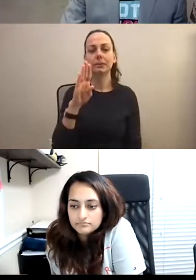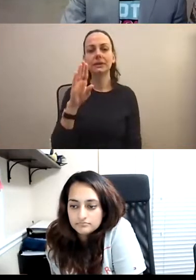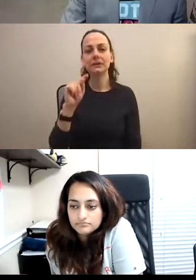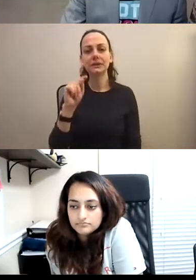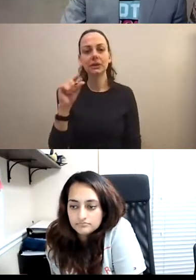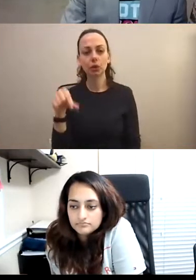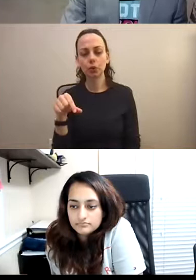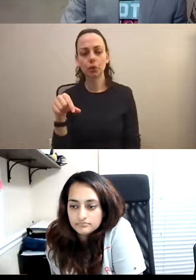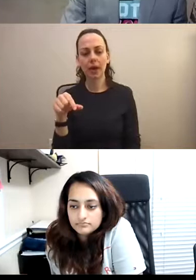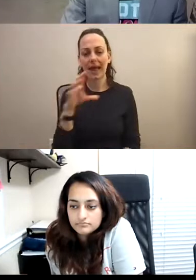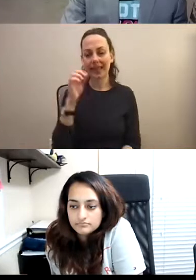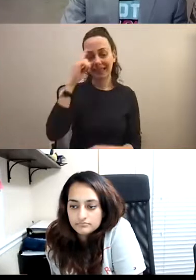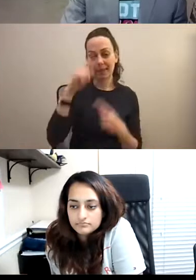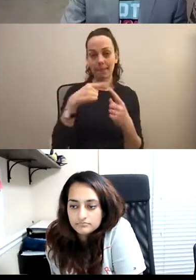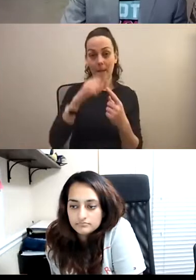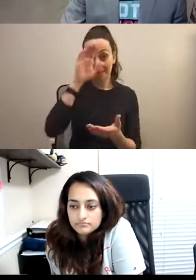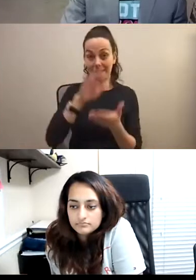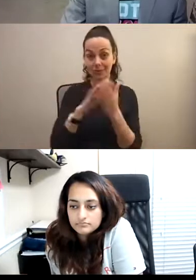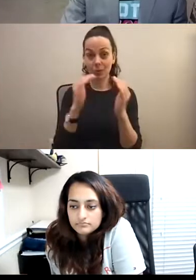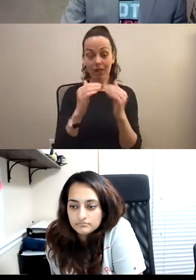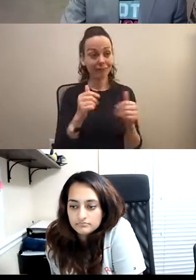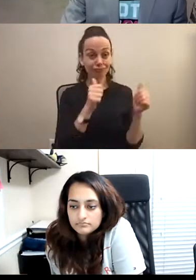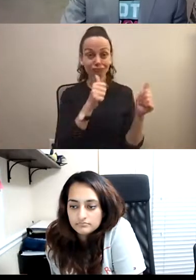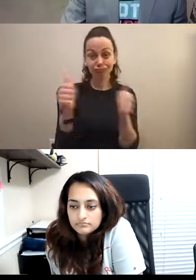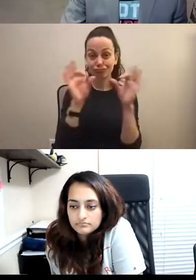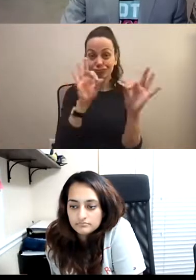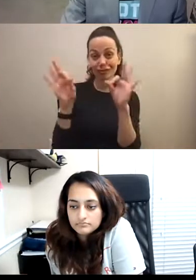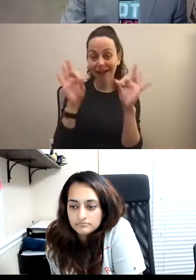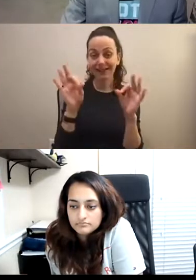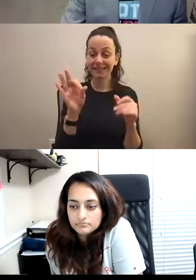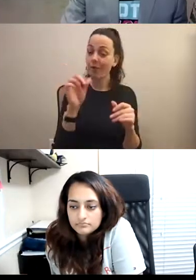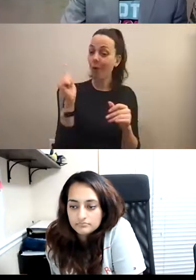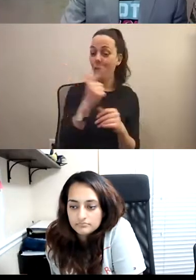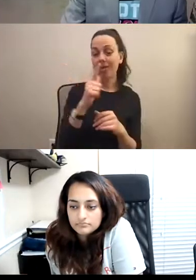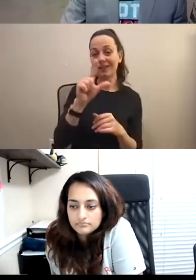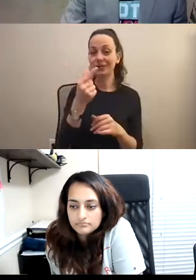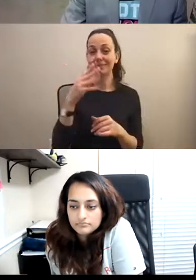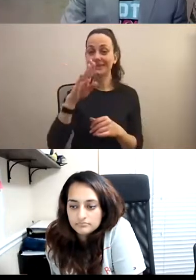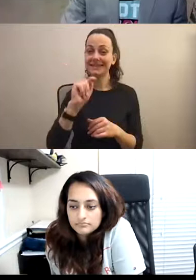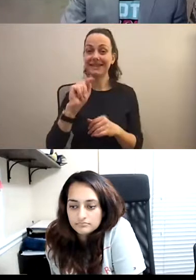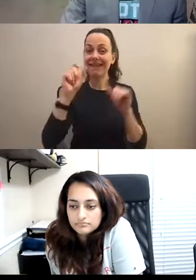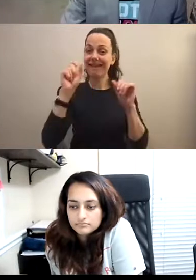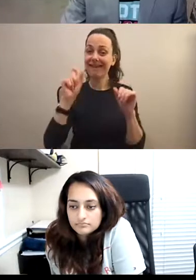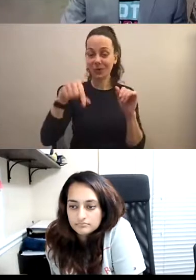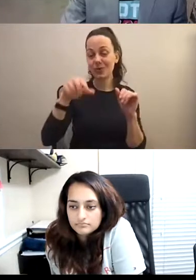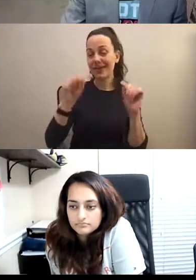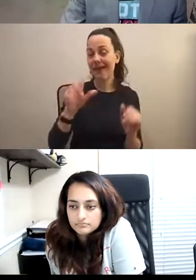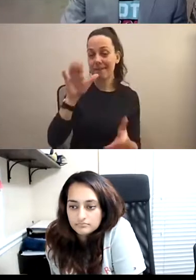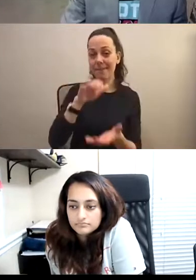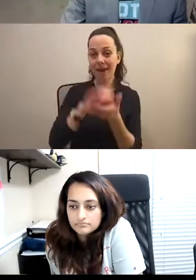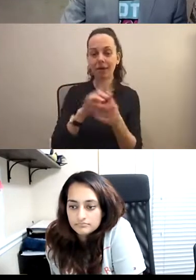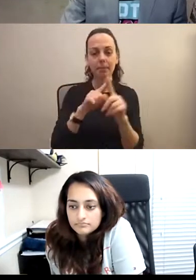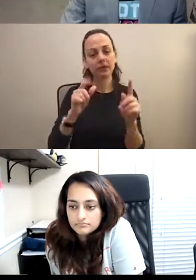about marriage equality, I'm like, that's great. I'm awesome that like all the LGBTQ people can get married. That's amazing. But there's a whole other side of that we're